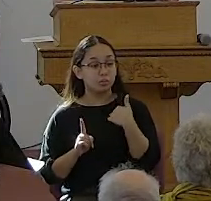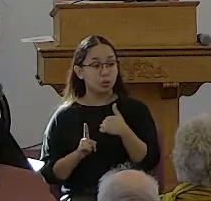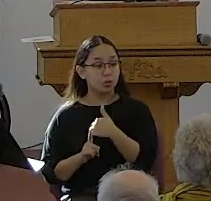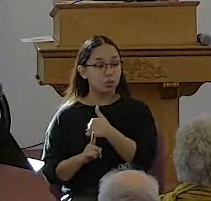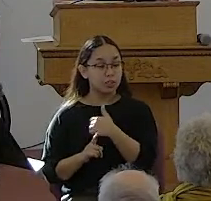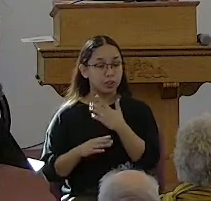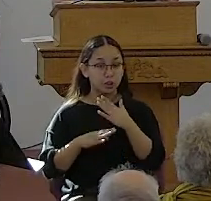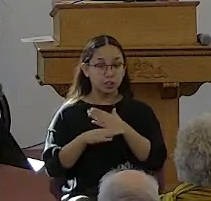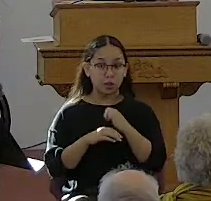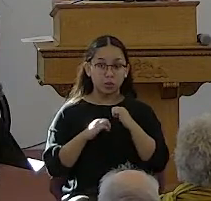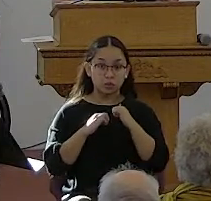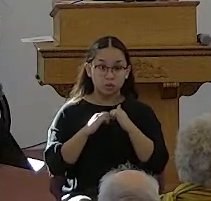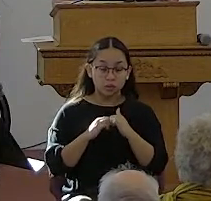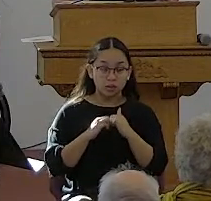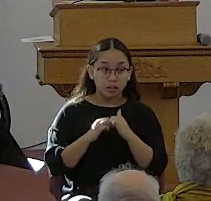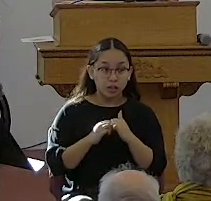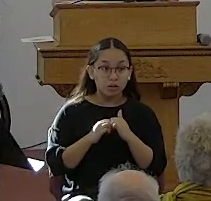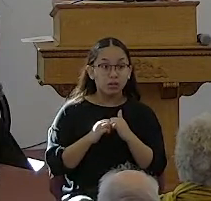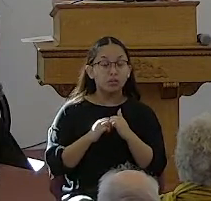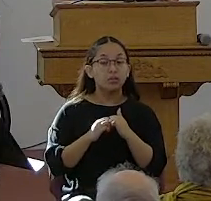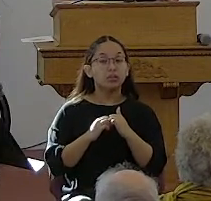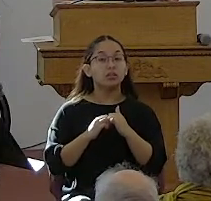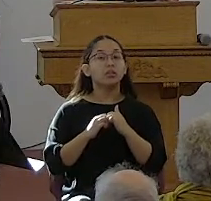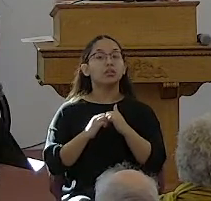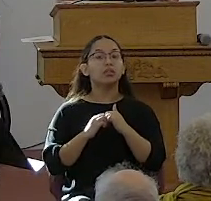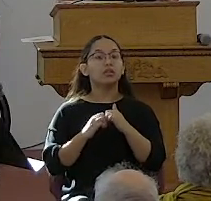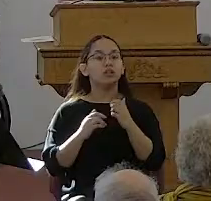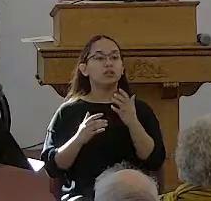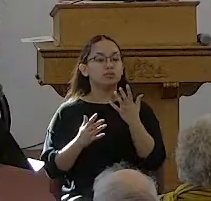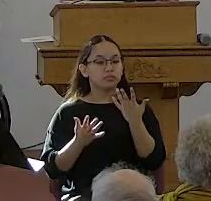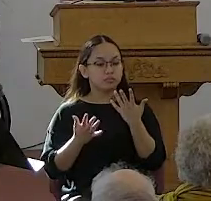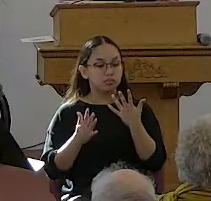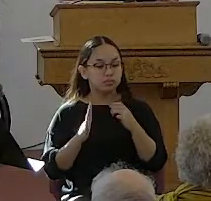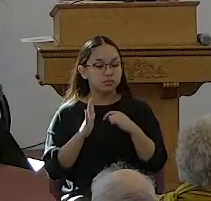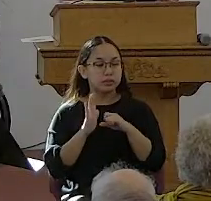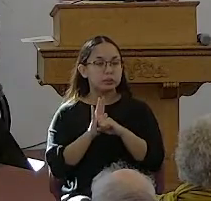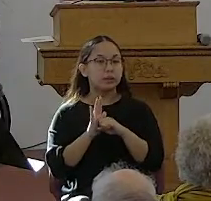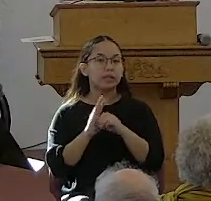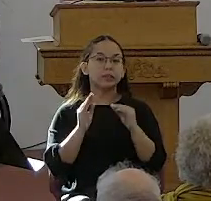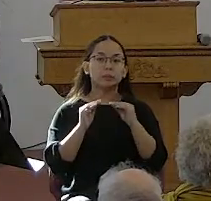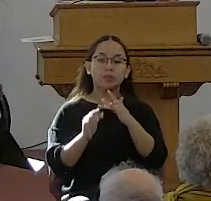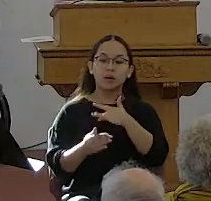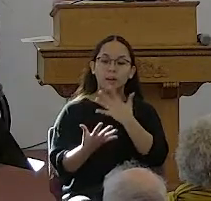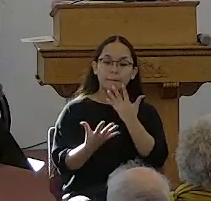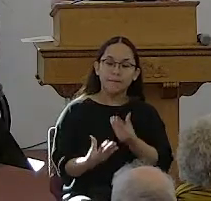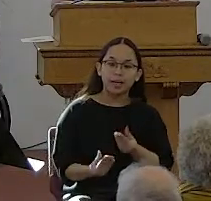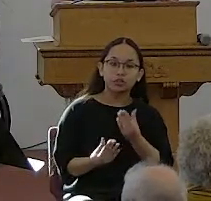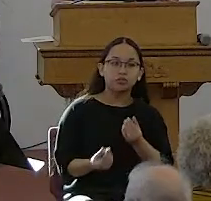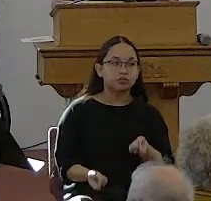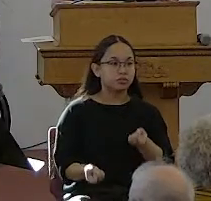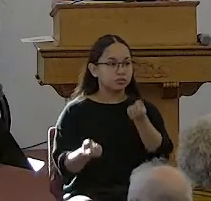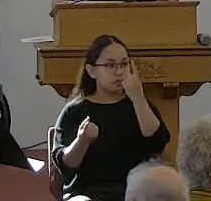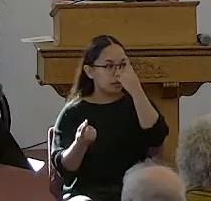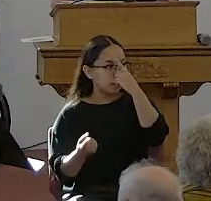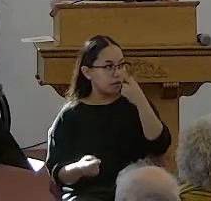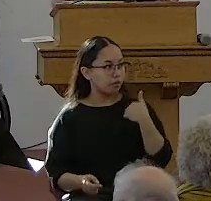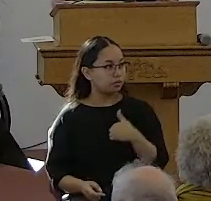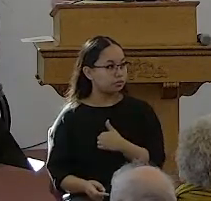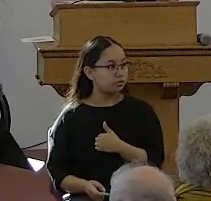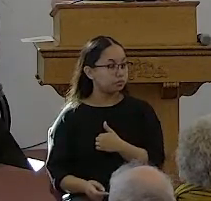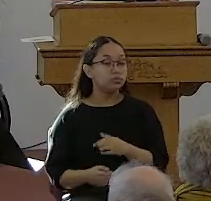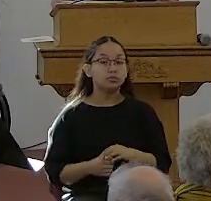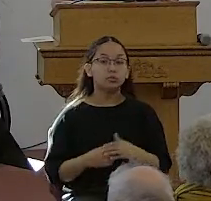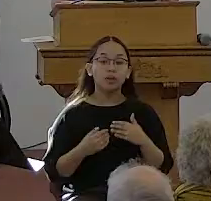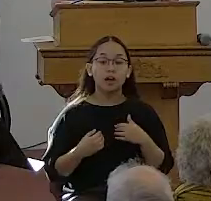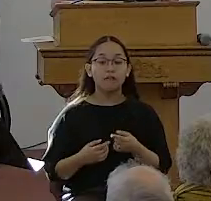hold together brings more of the light of understanding and compassion to all of us. We